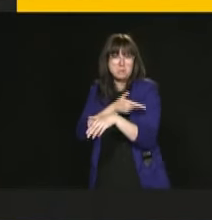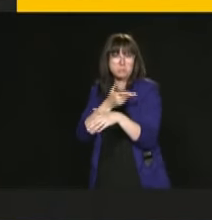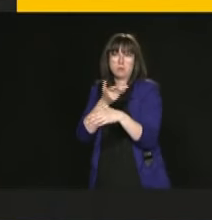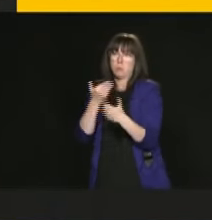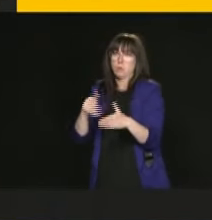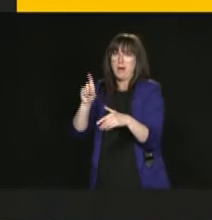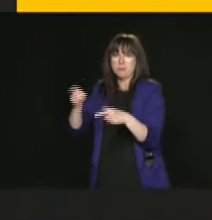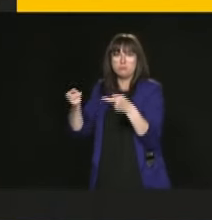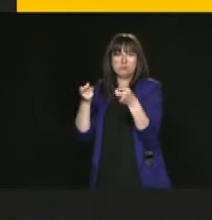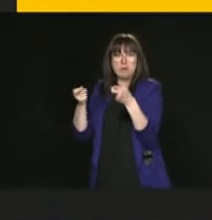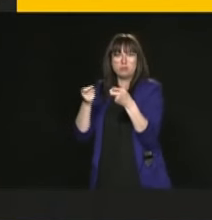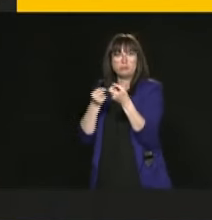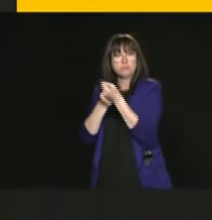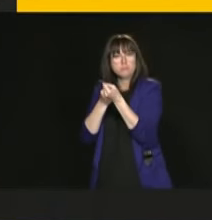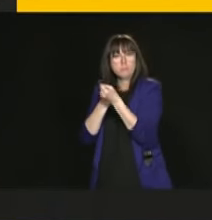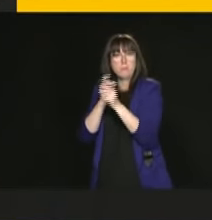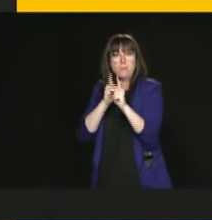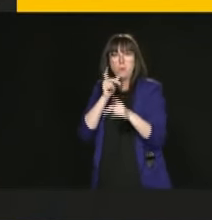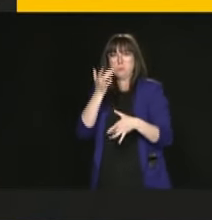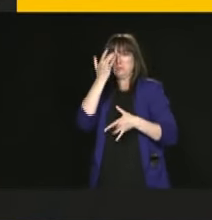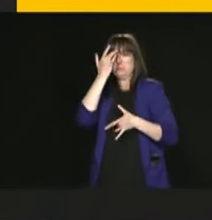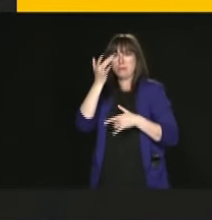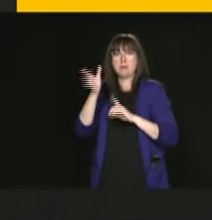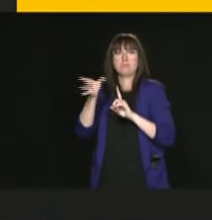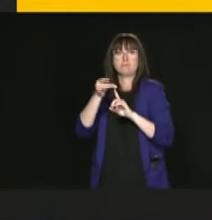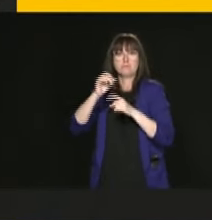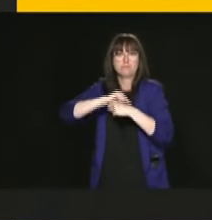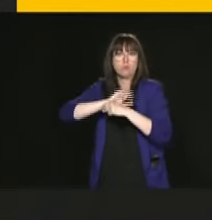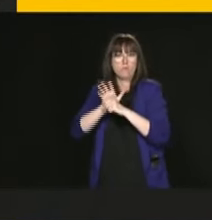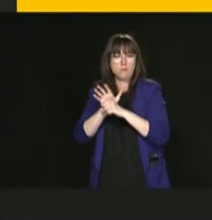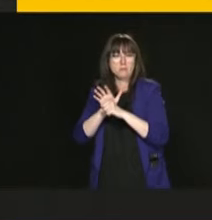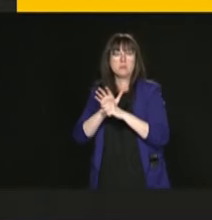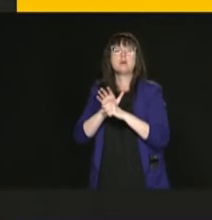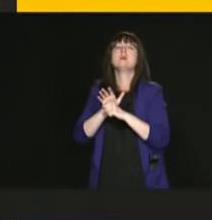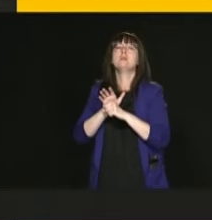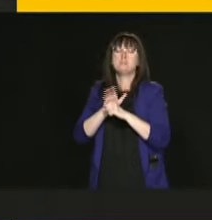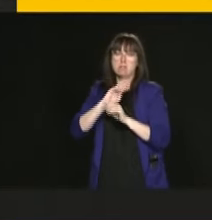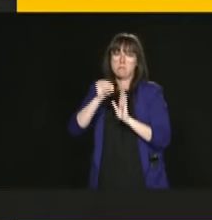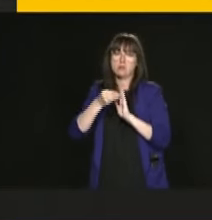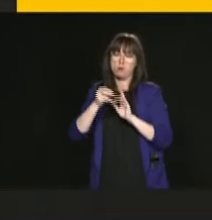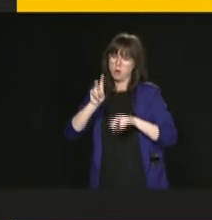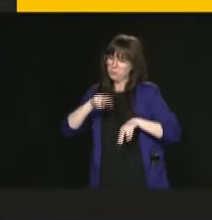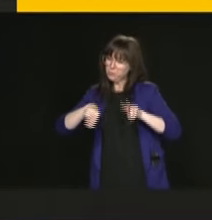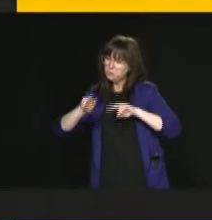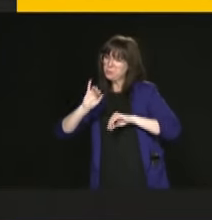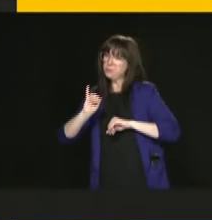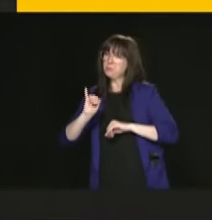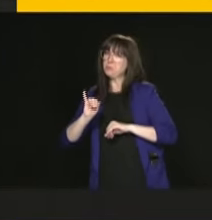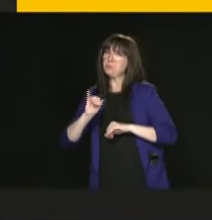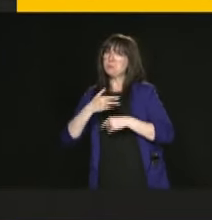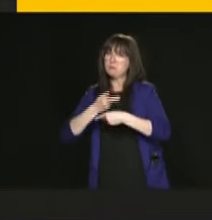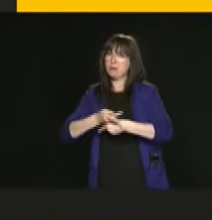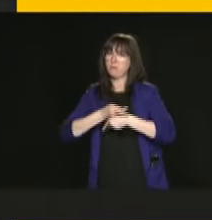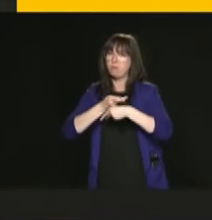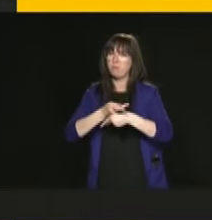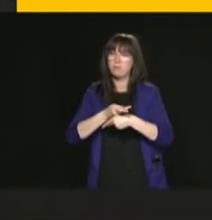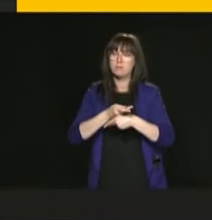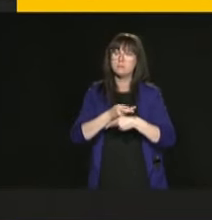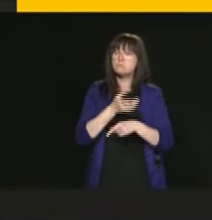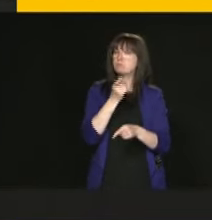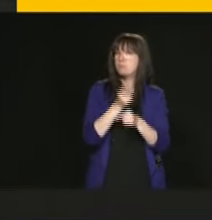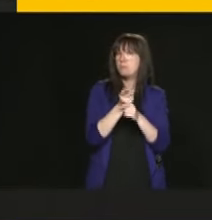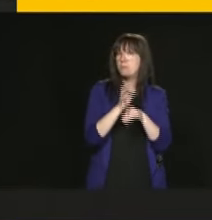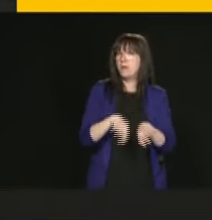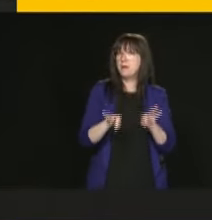in Montreal are watching the situation carefully. It's for sure important that you need to have a very good surveillance system, testing